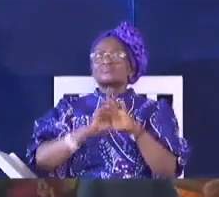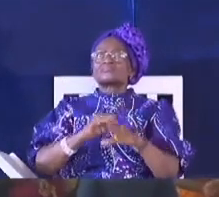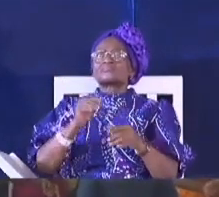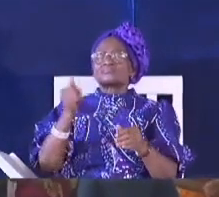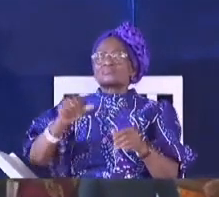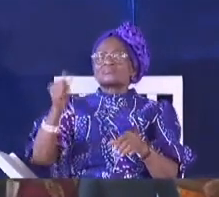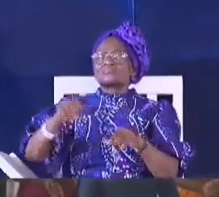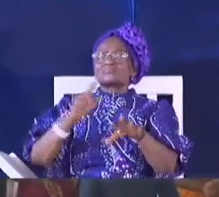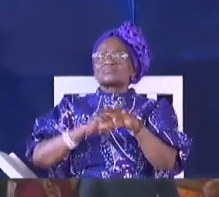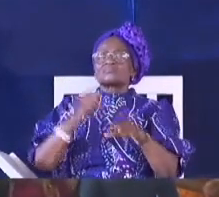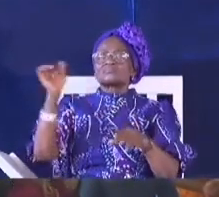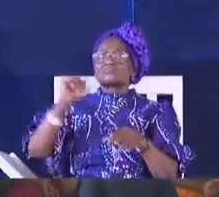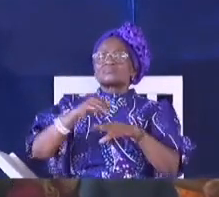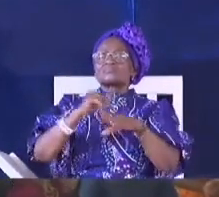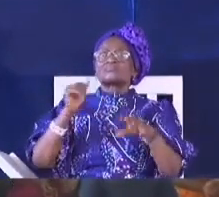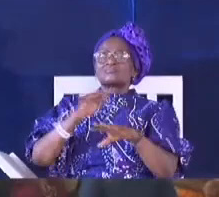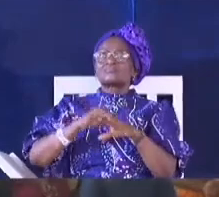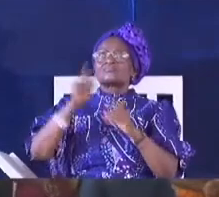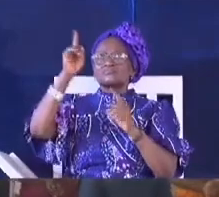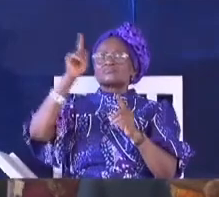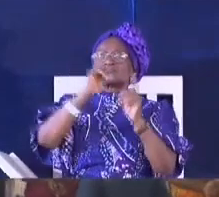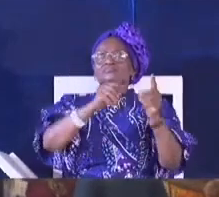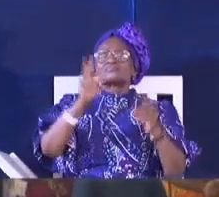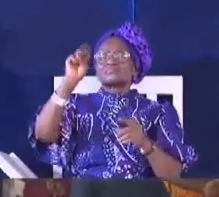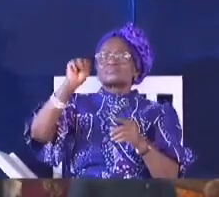they call on you, answer them by fire.